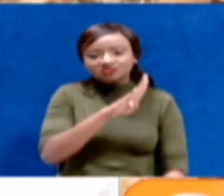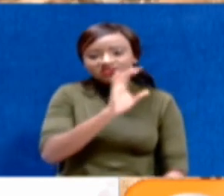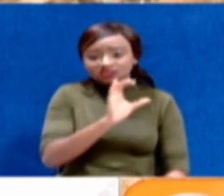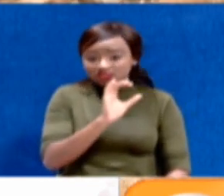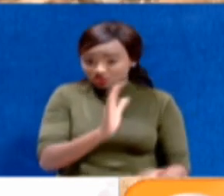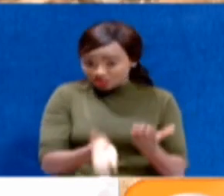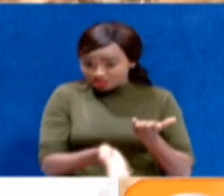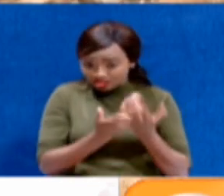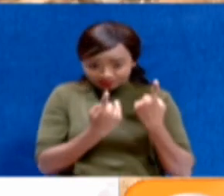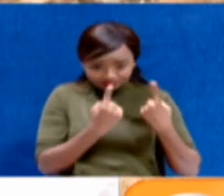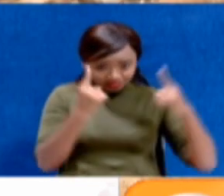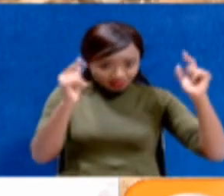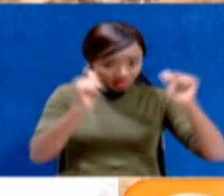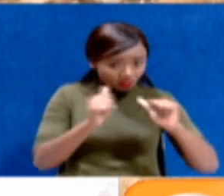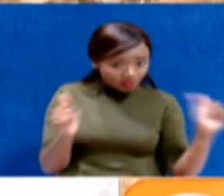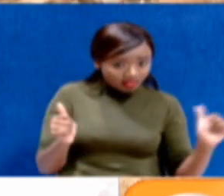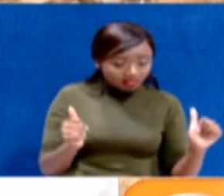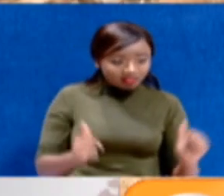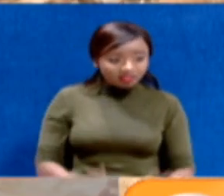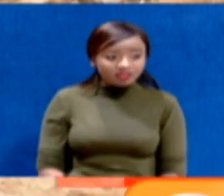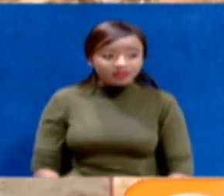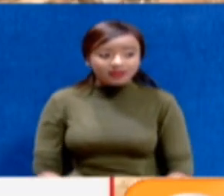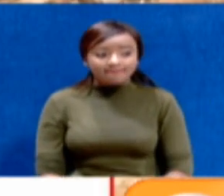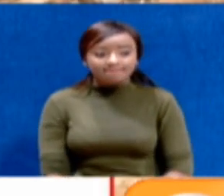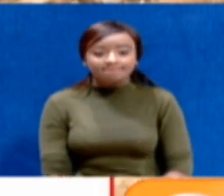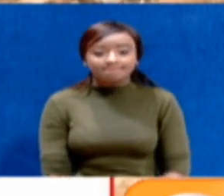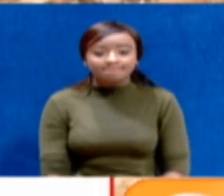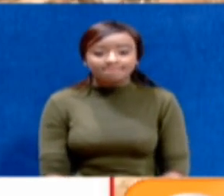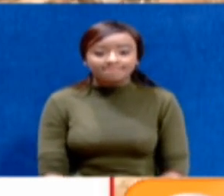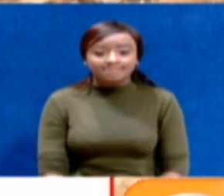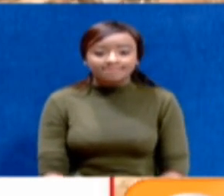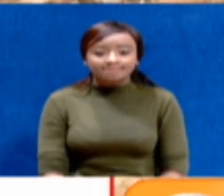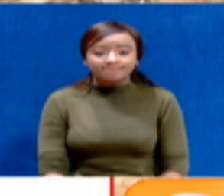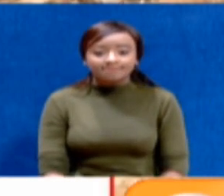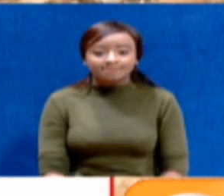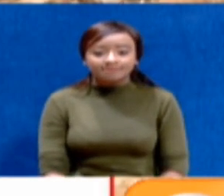this be? Dorcas Wangira, Citizen TV, Mathare Area 1, Nairobi.